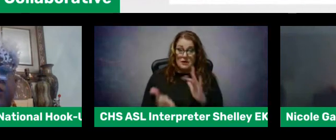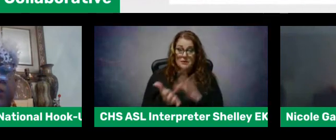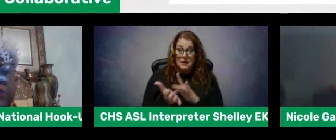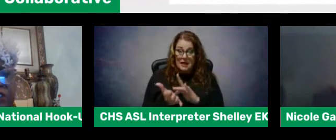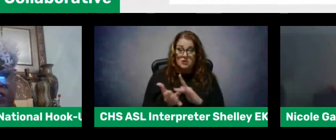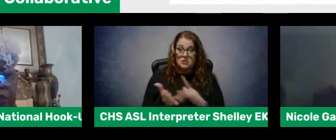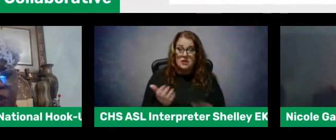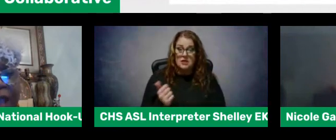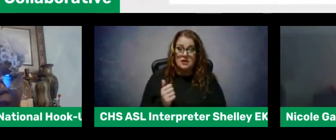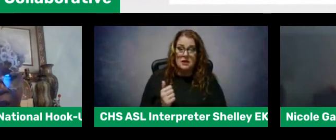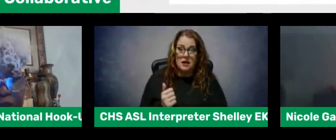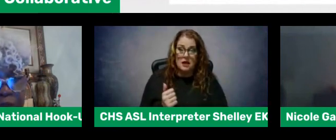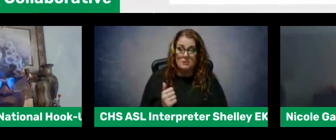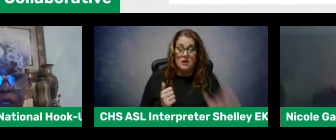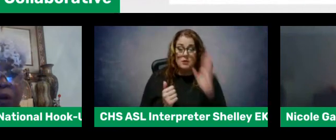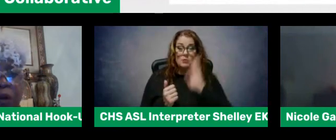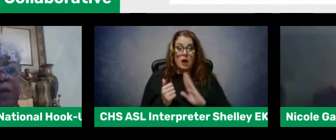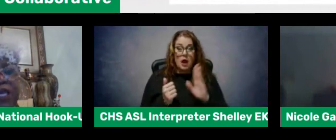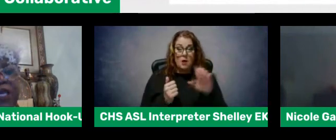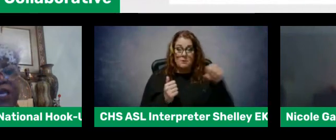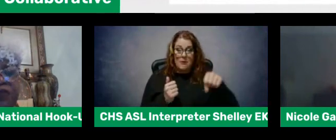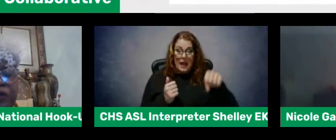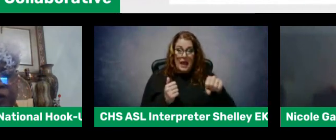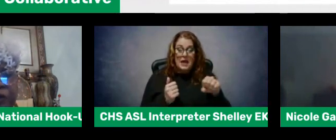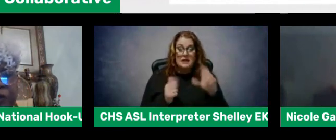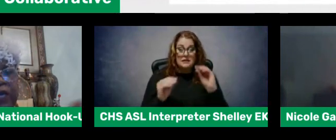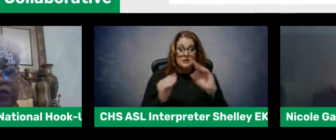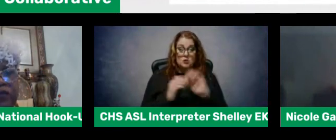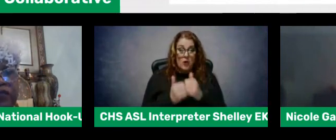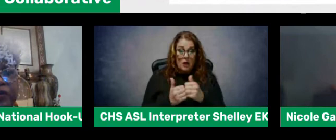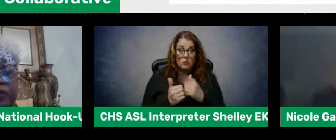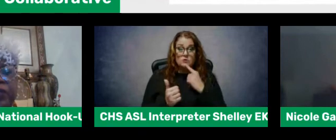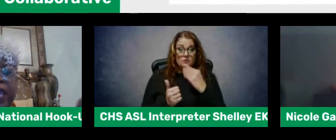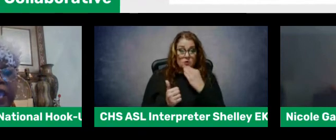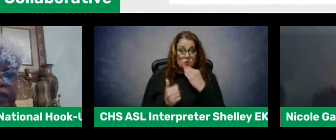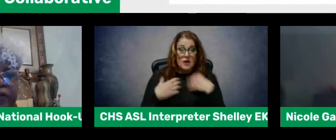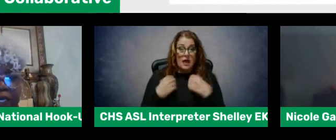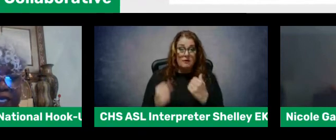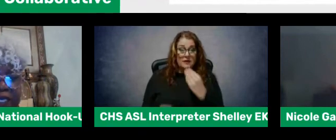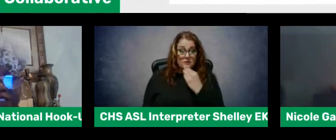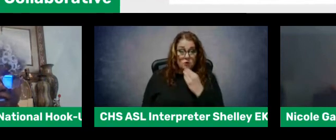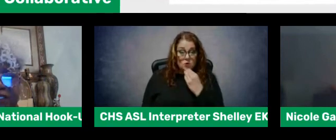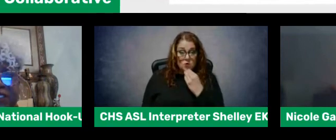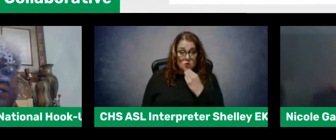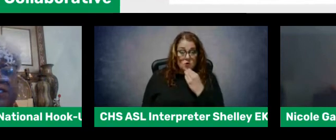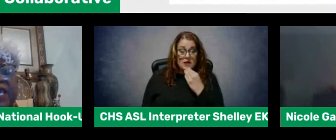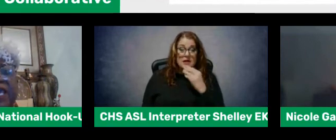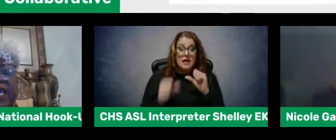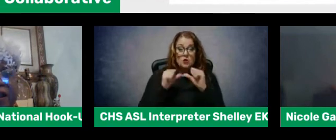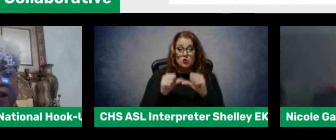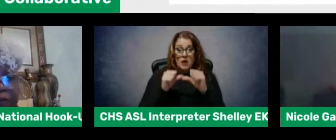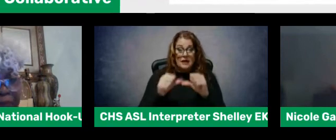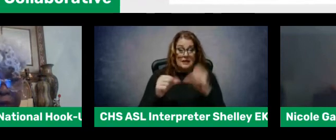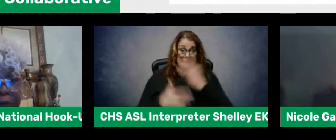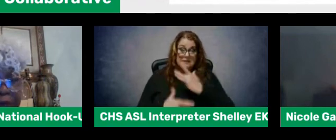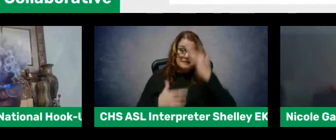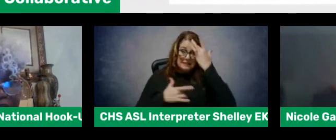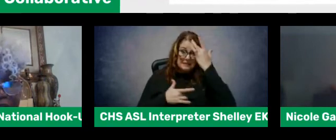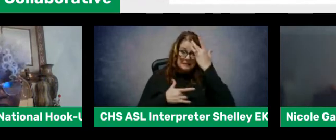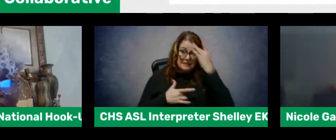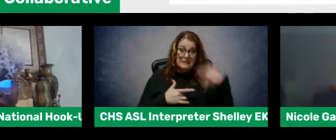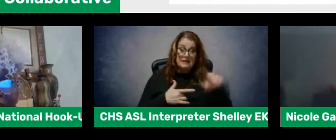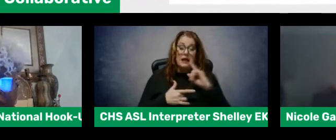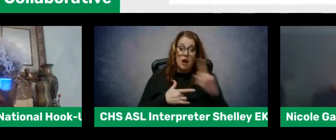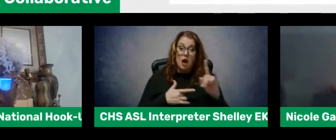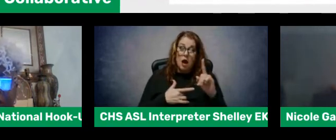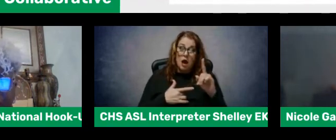bag. She teaches you how to, because healthy food and chronic diseases, they are parallel